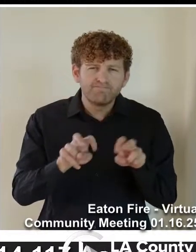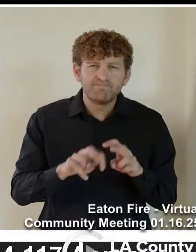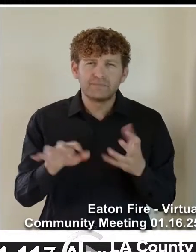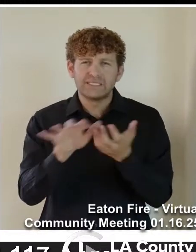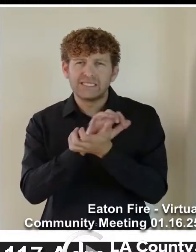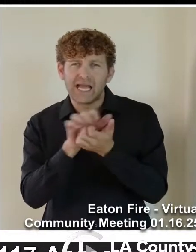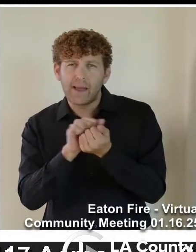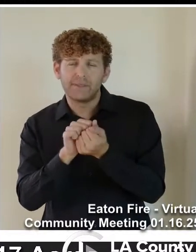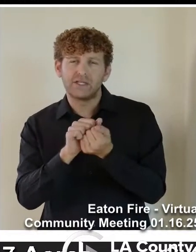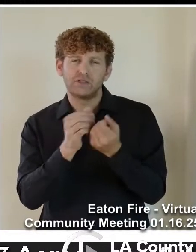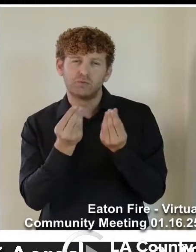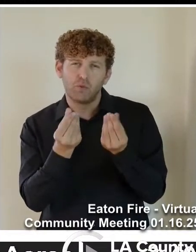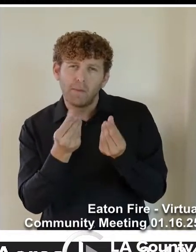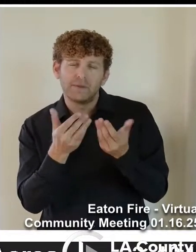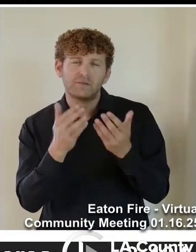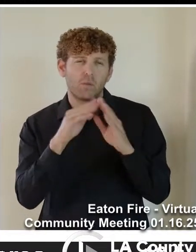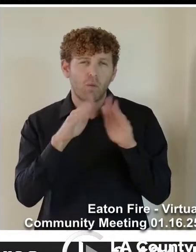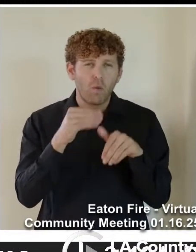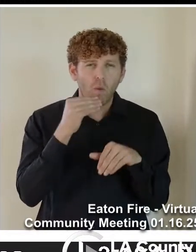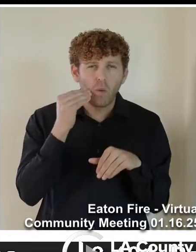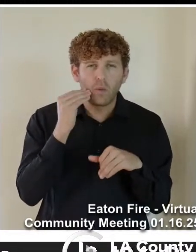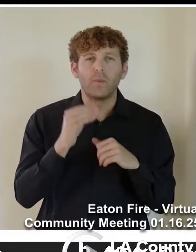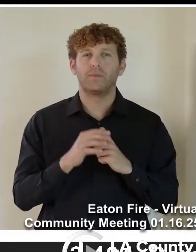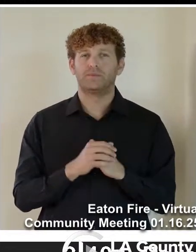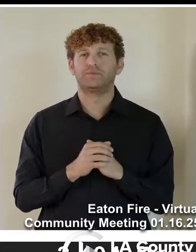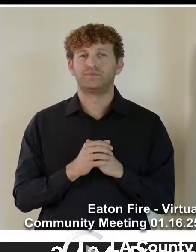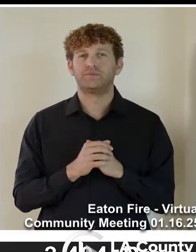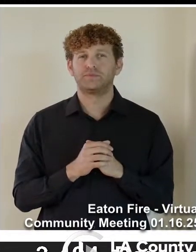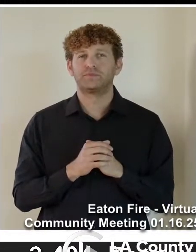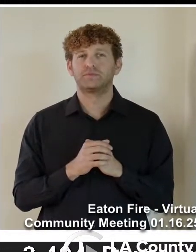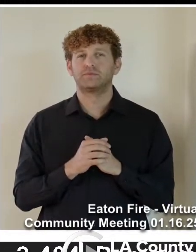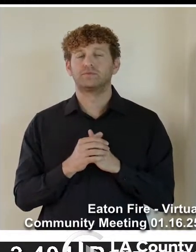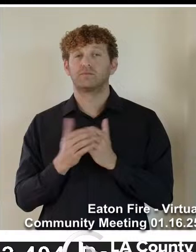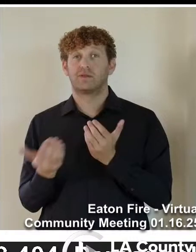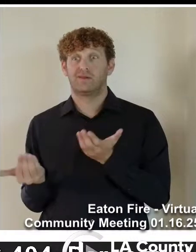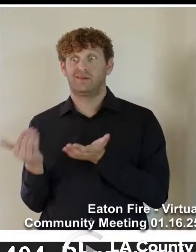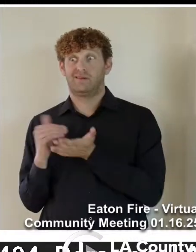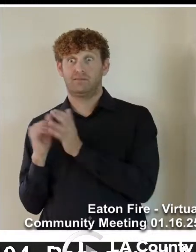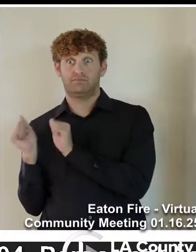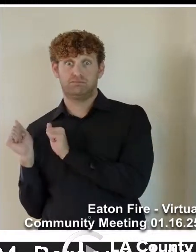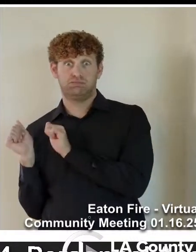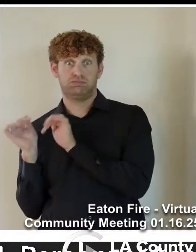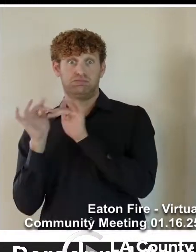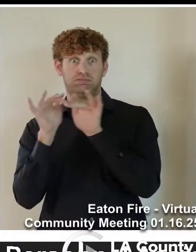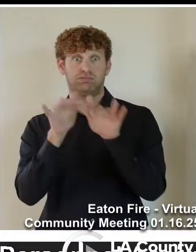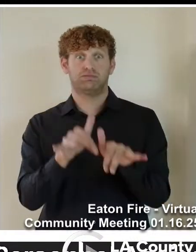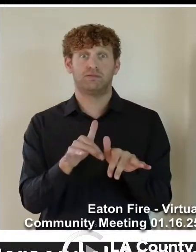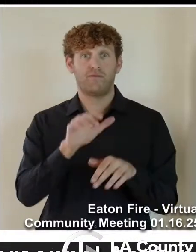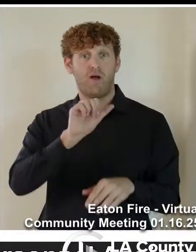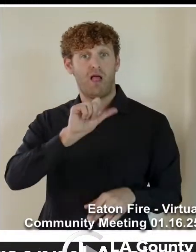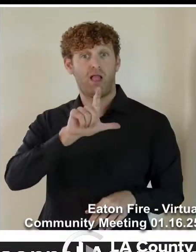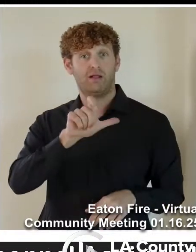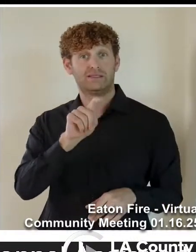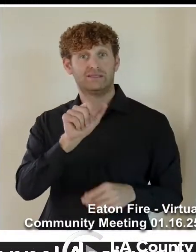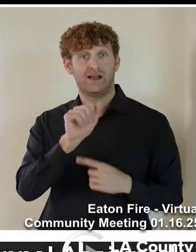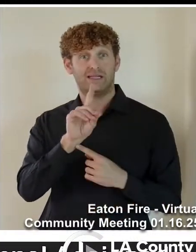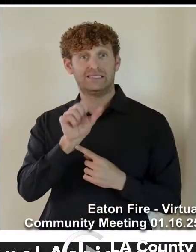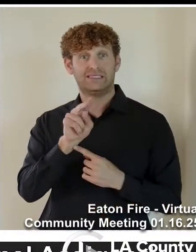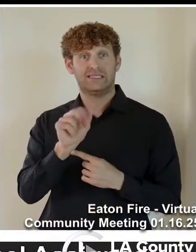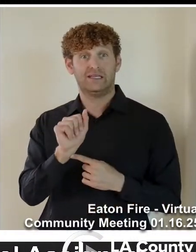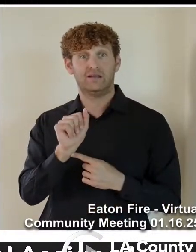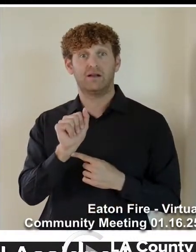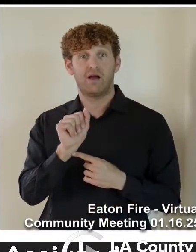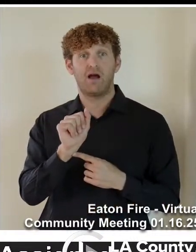Repopulation for today was the following areas of Altadena, which occurred at 1500 hours. There